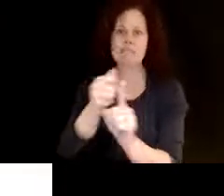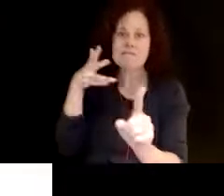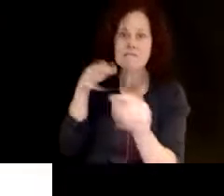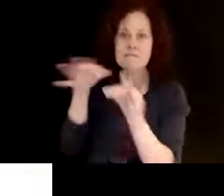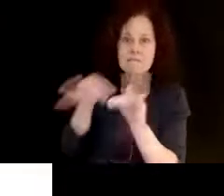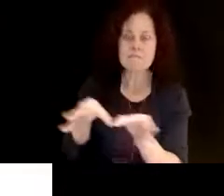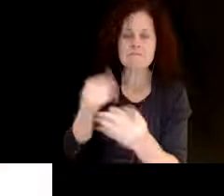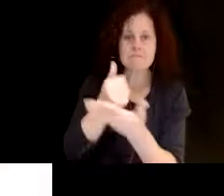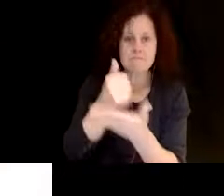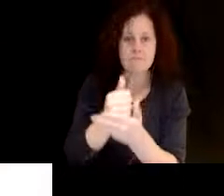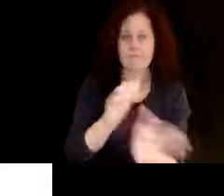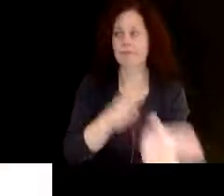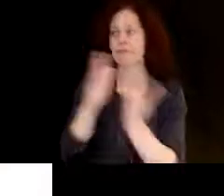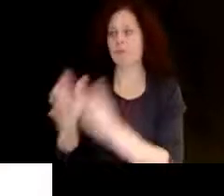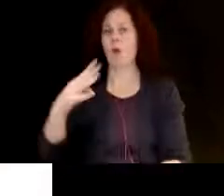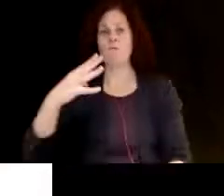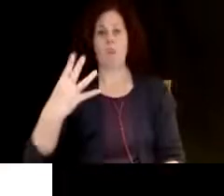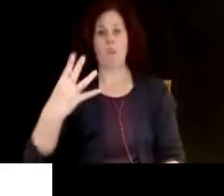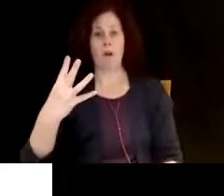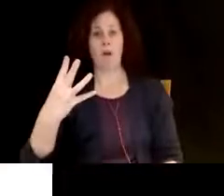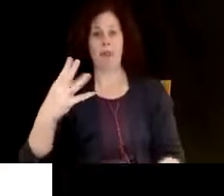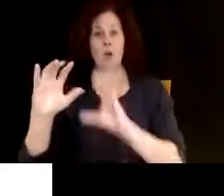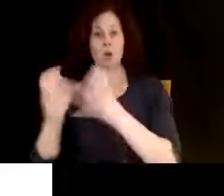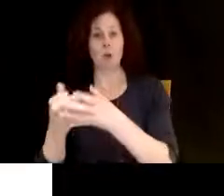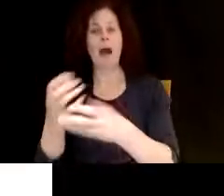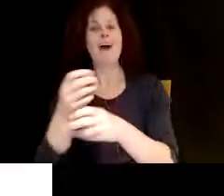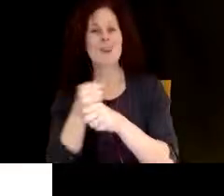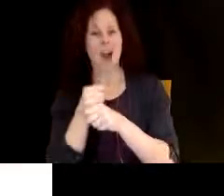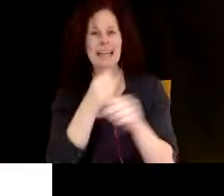received essentially both the statistical information and the webinar.